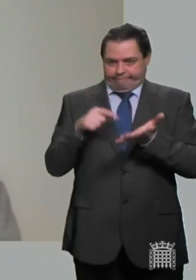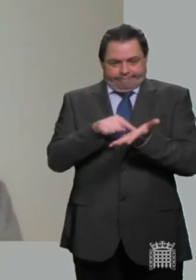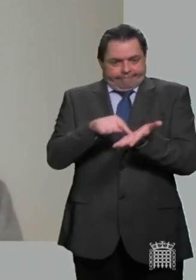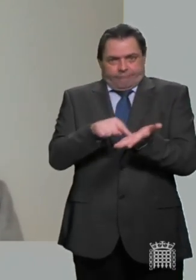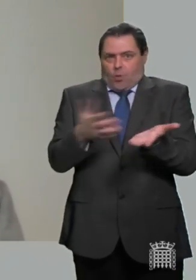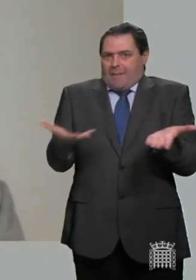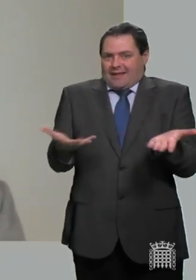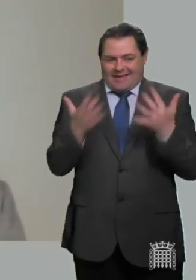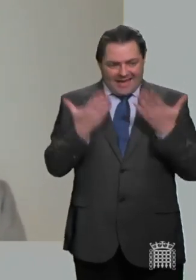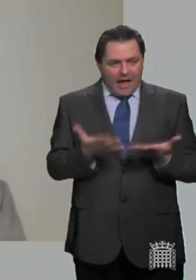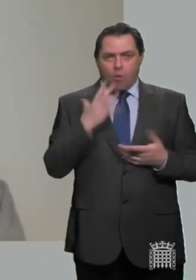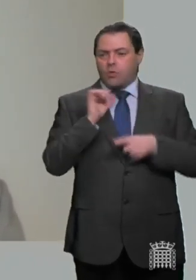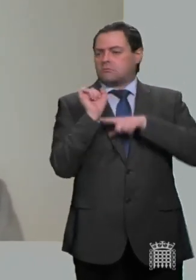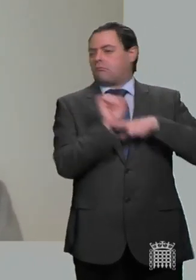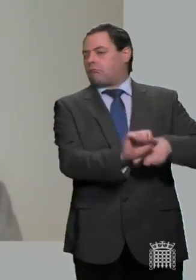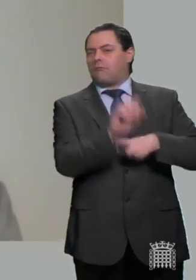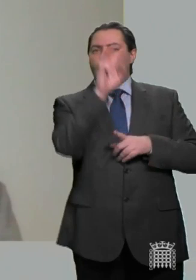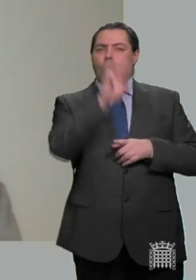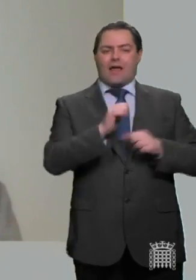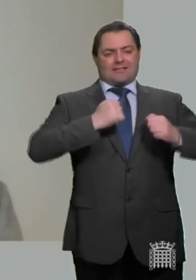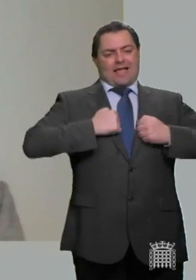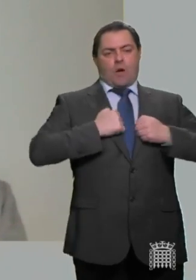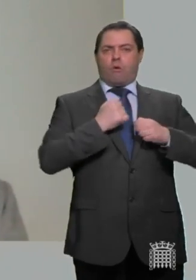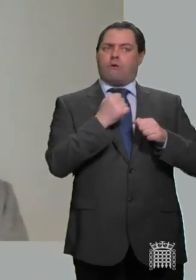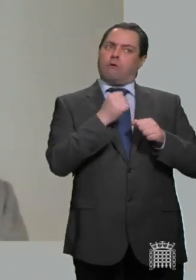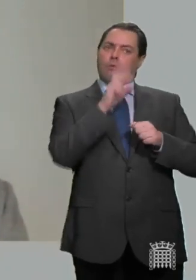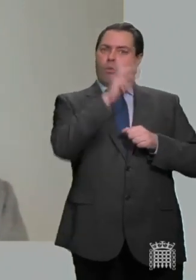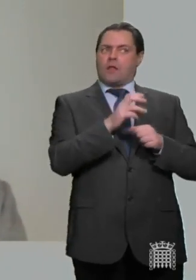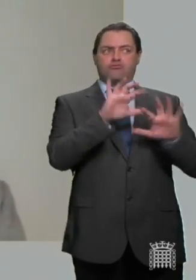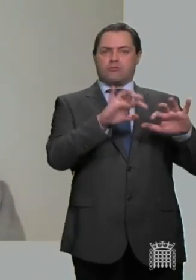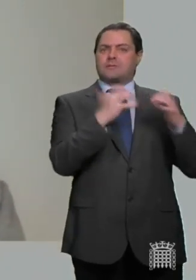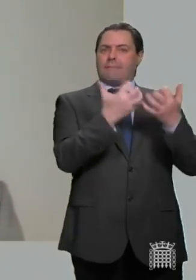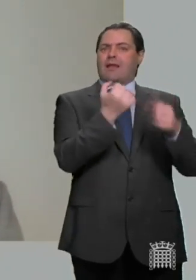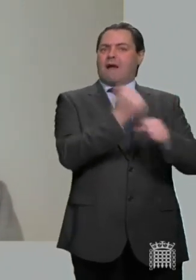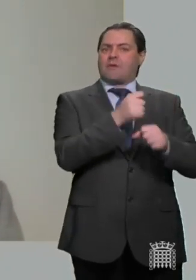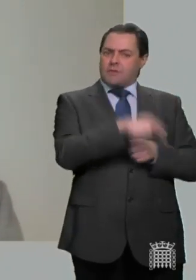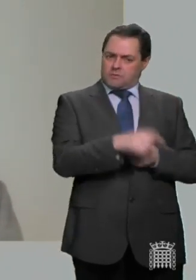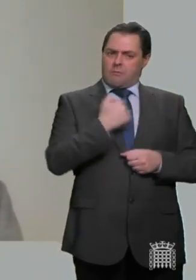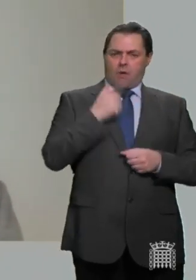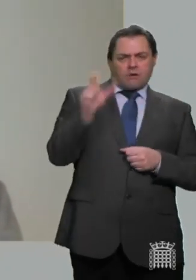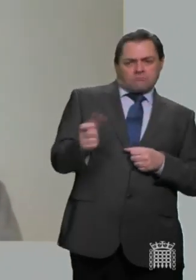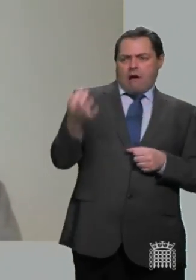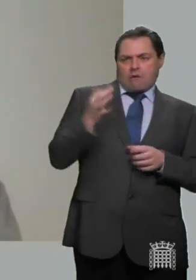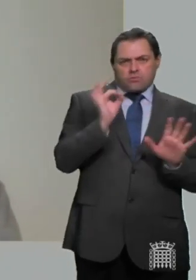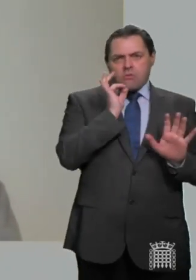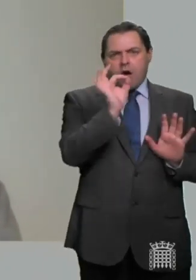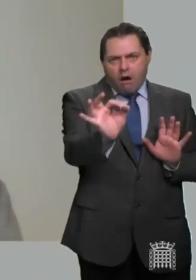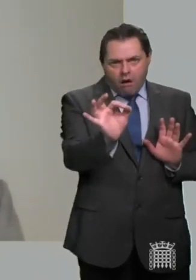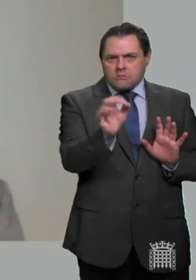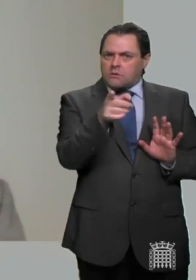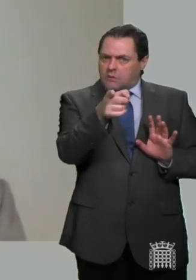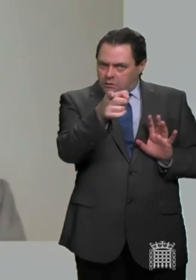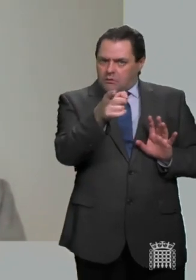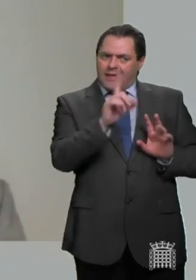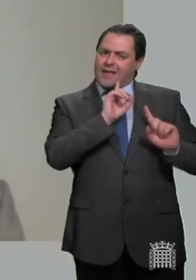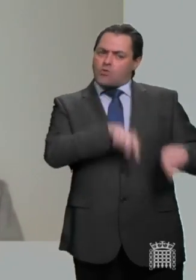structures in Wales. My constituent Lyndon has a question for the Prime Minister. What will it take for him to stop ignoring the South